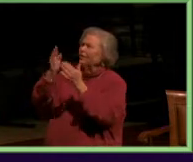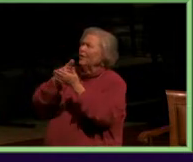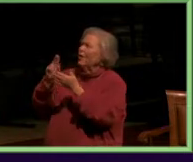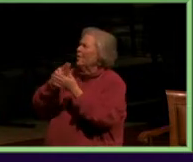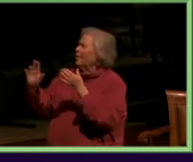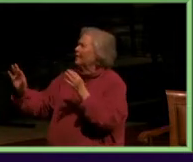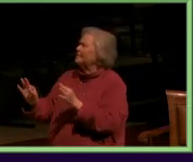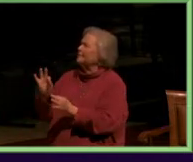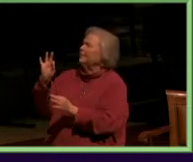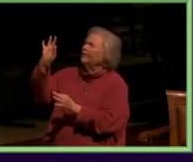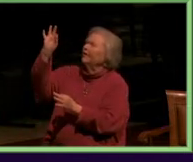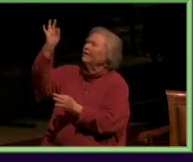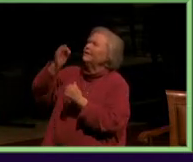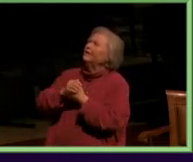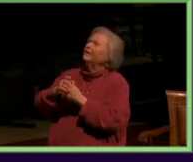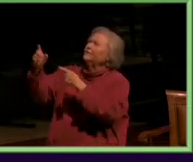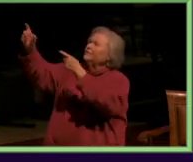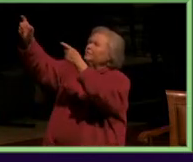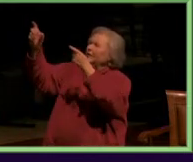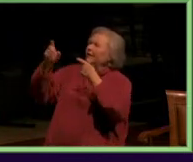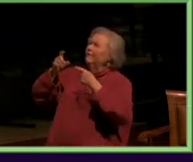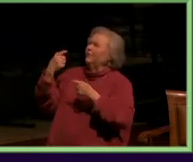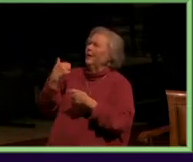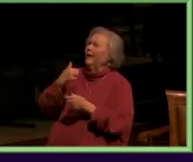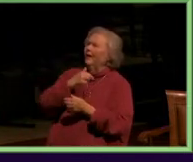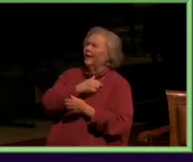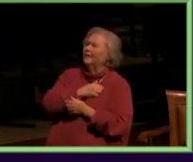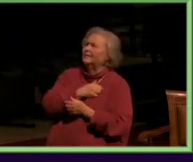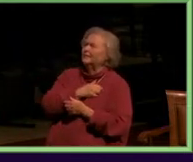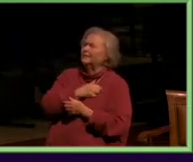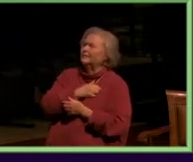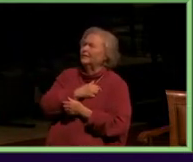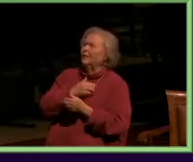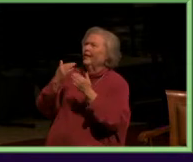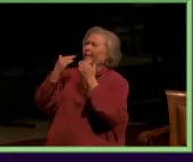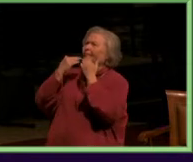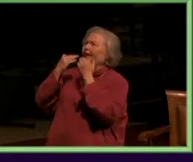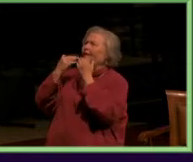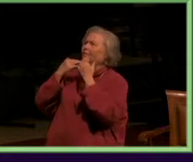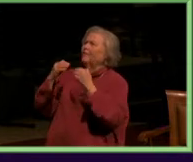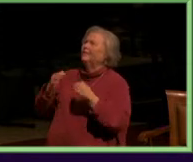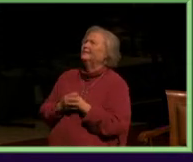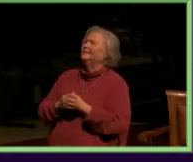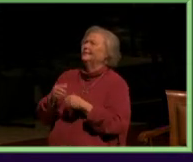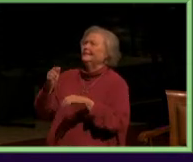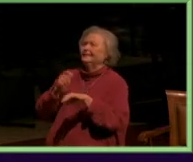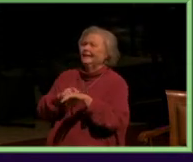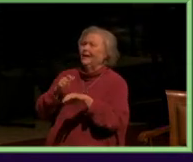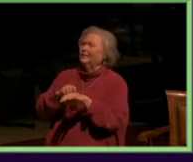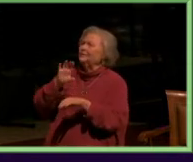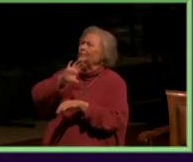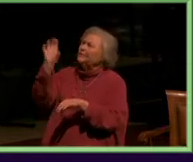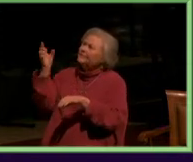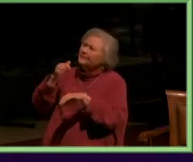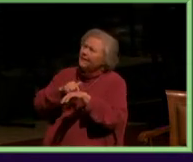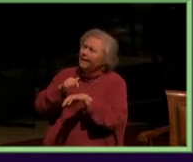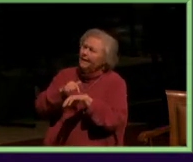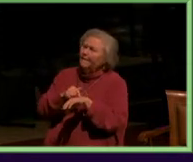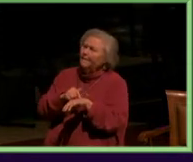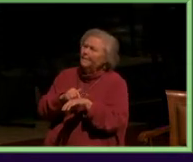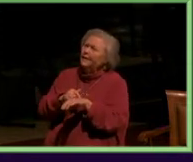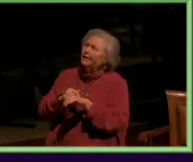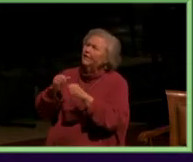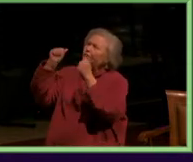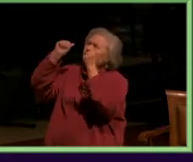Spirit that you've given us. We are thankful for this holiday season, Father, and we